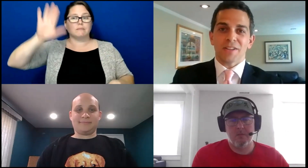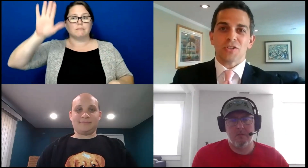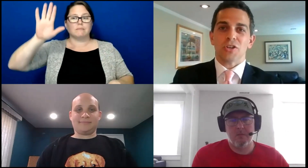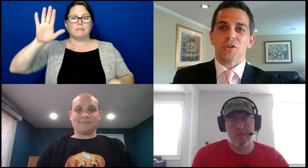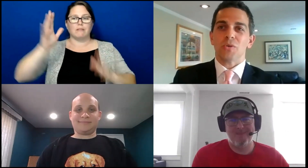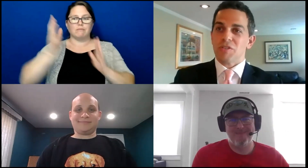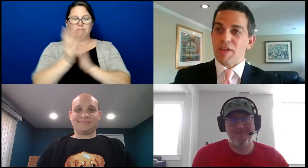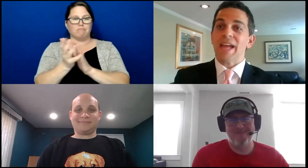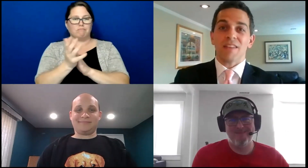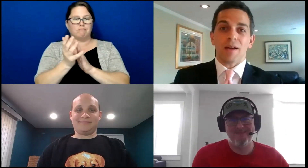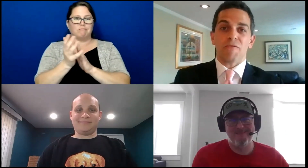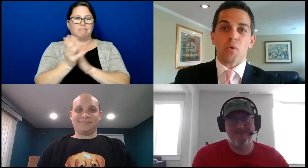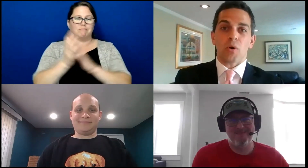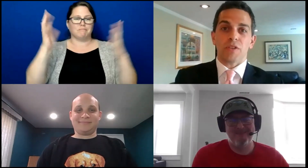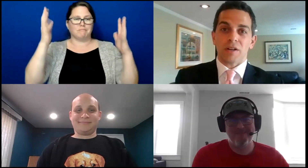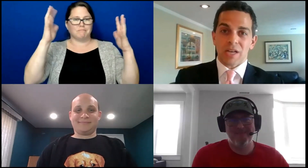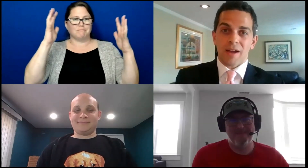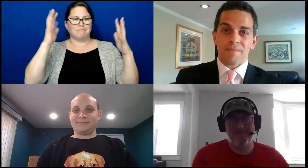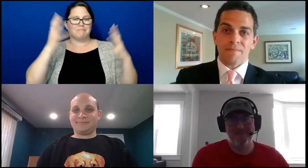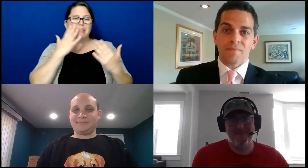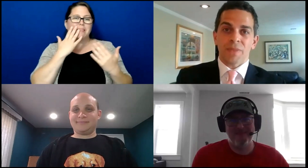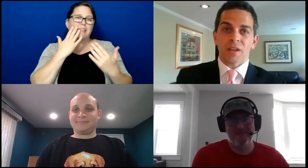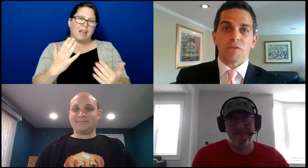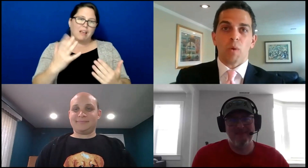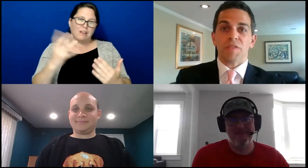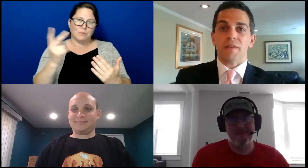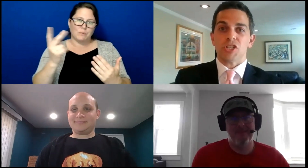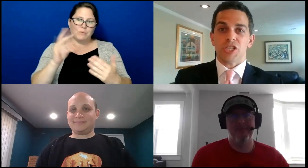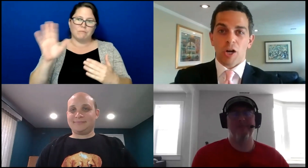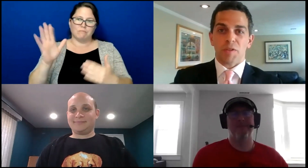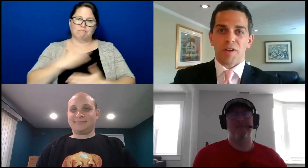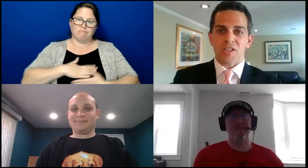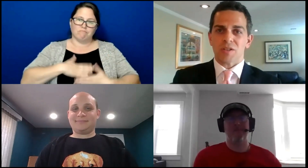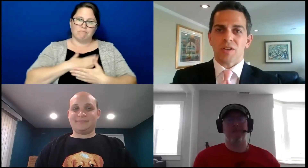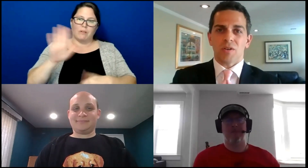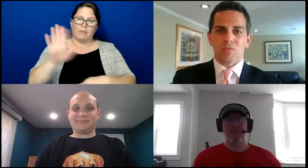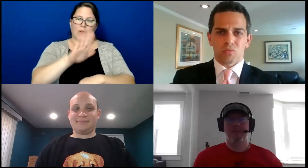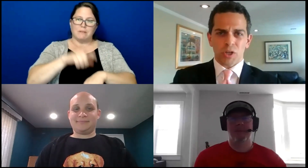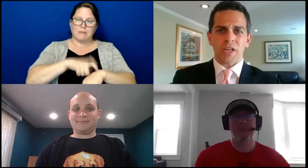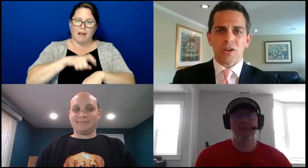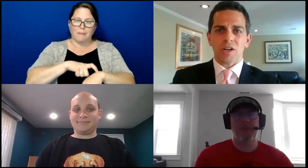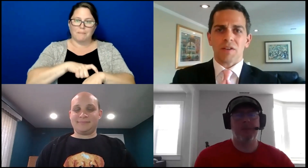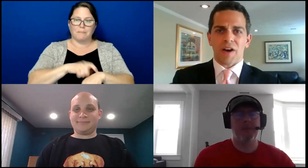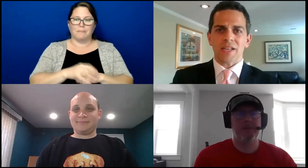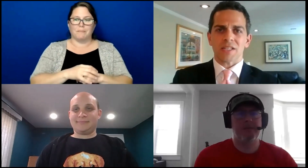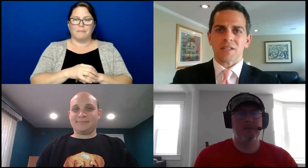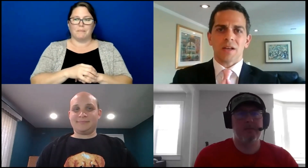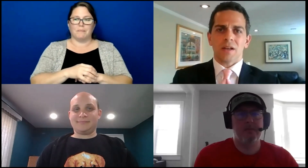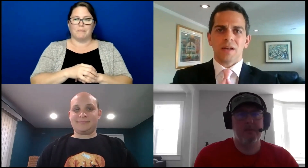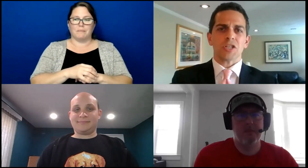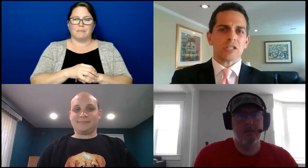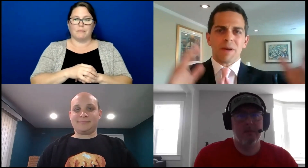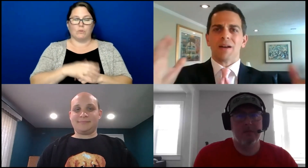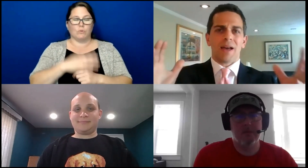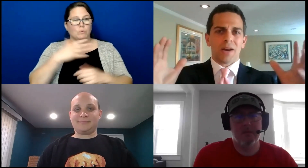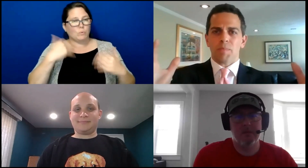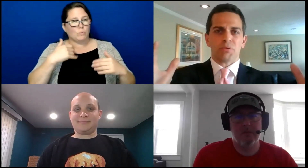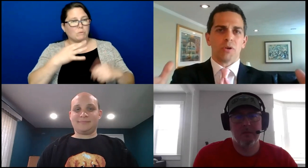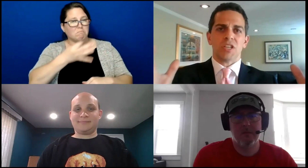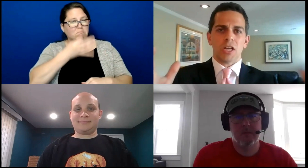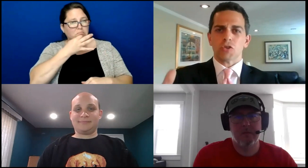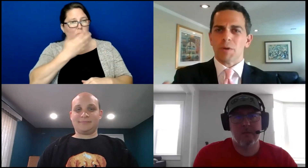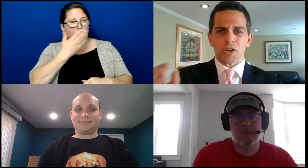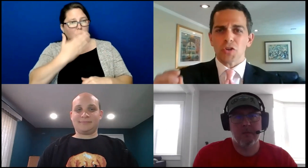clapping to thank them for their time, for what they've shared with us? Really good advice, not just about